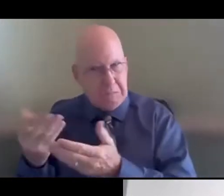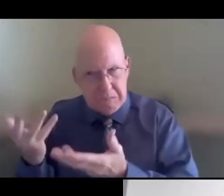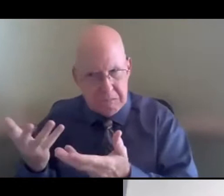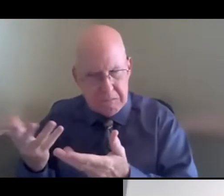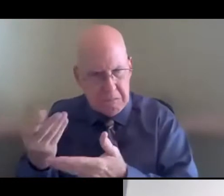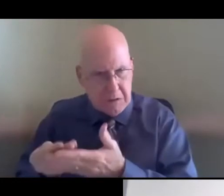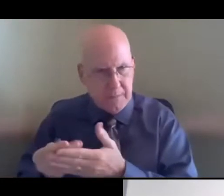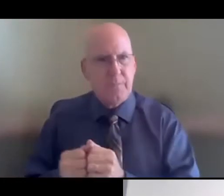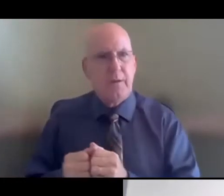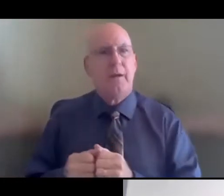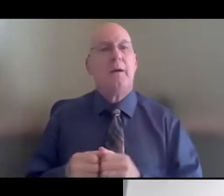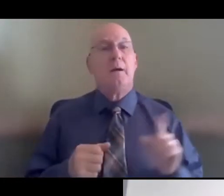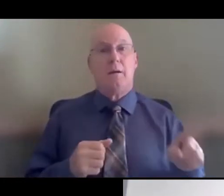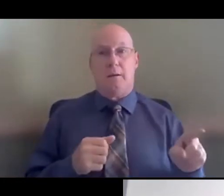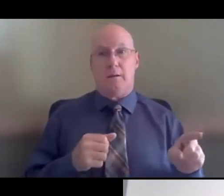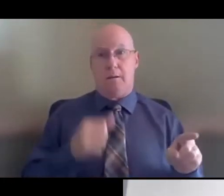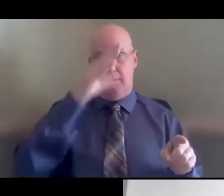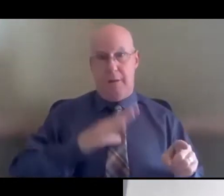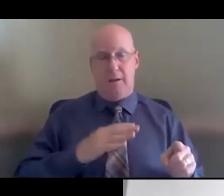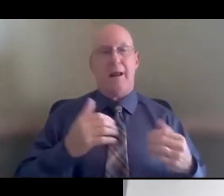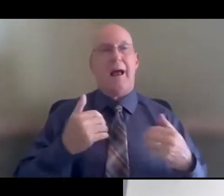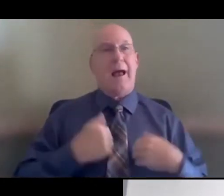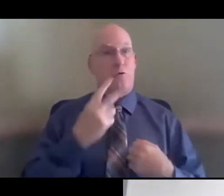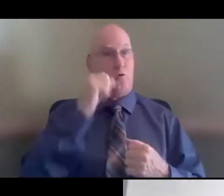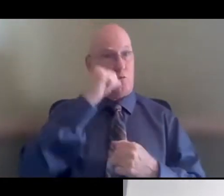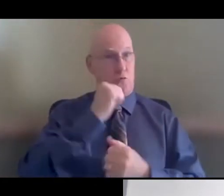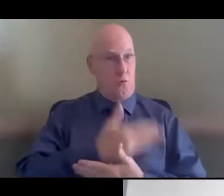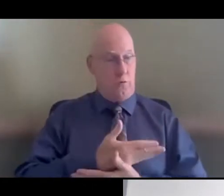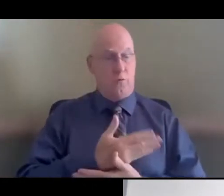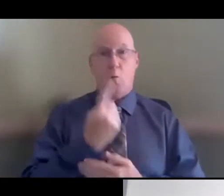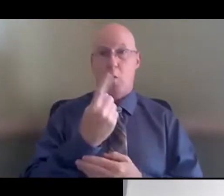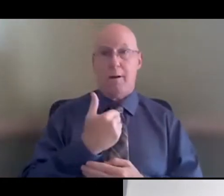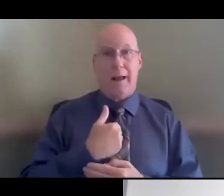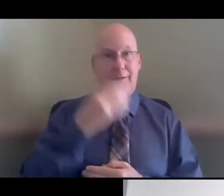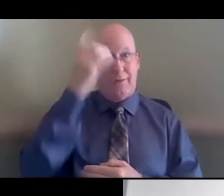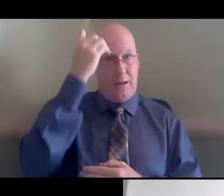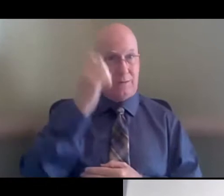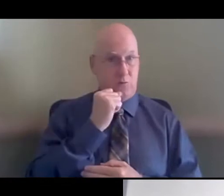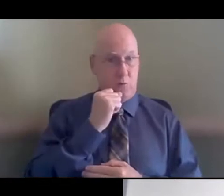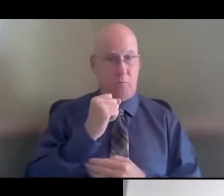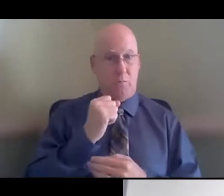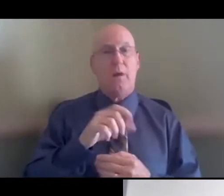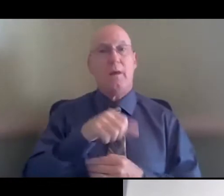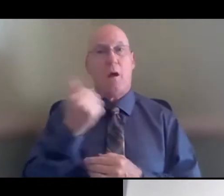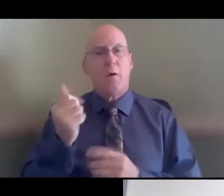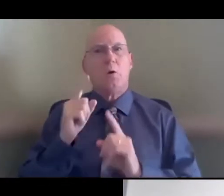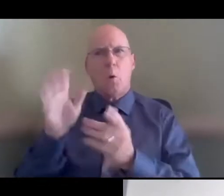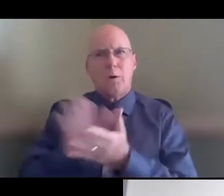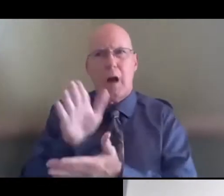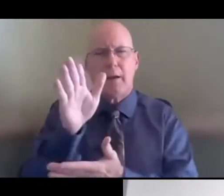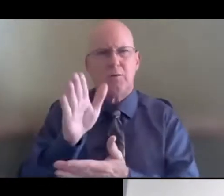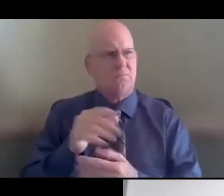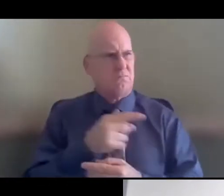college savings account, but my daughter with Down syndrome, I'm not sure what her needs are going to be. And that's really how ABLE accounts got started.